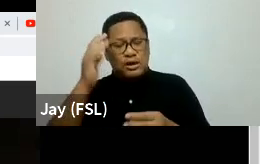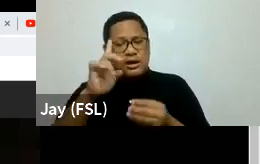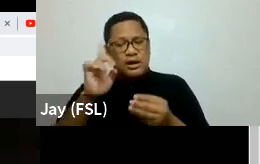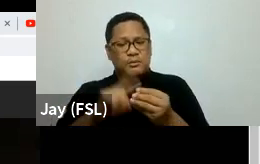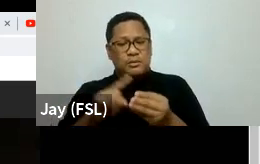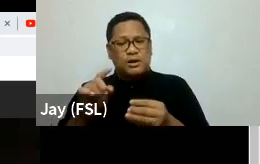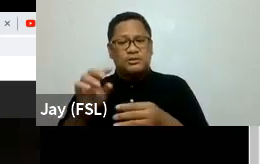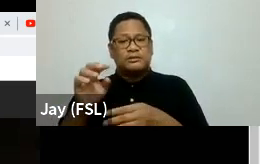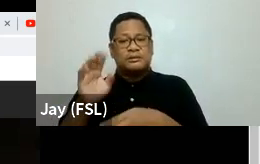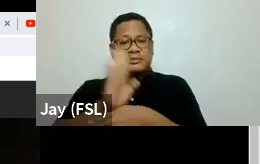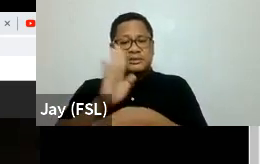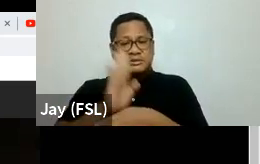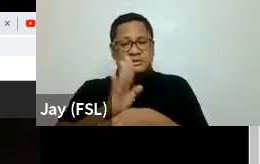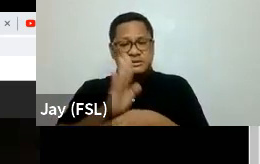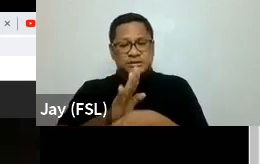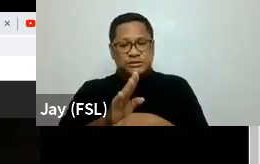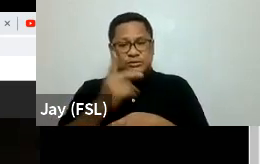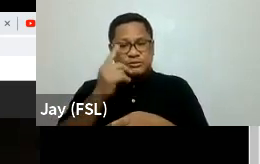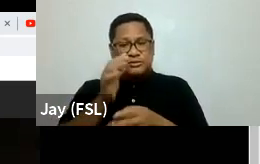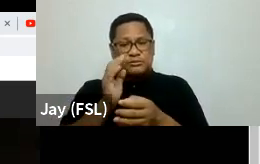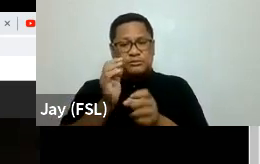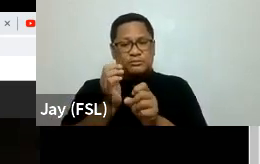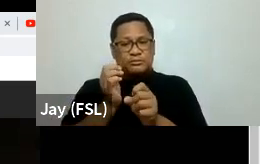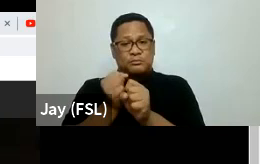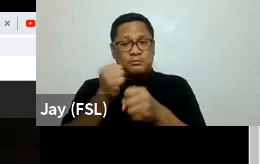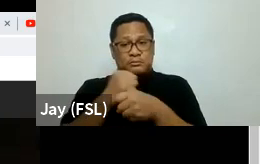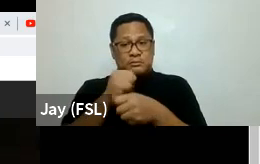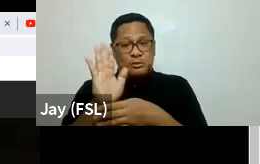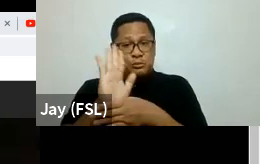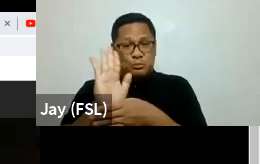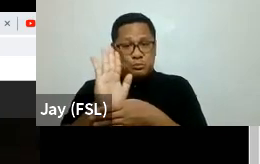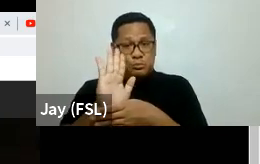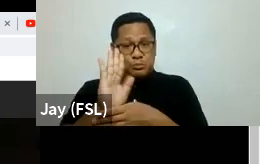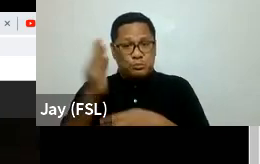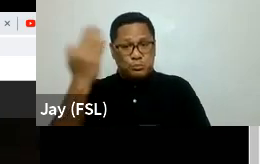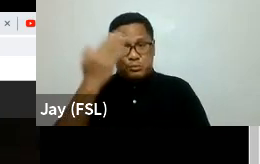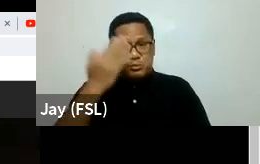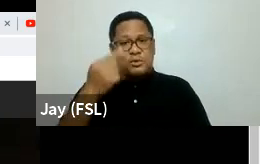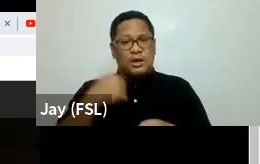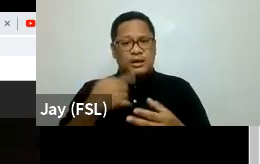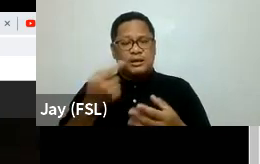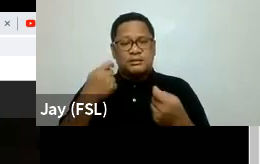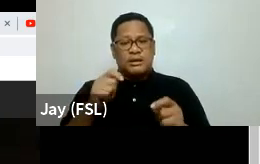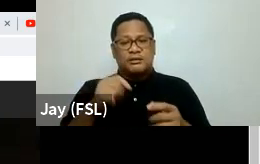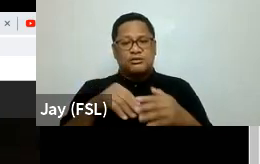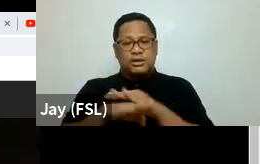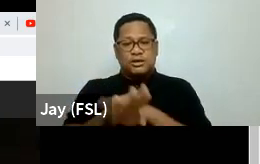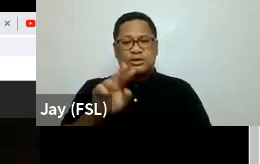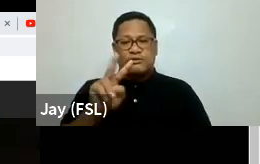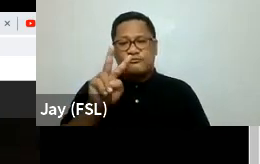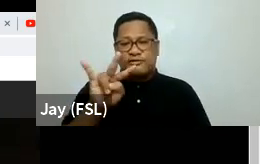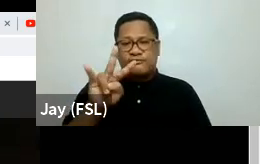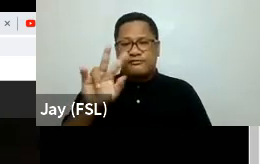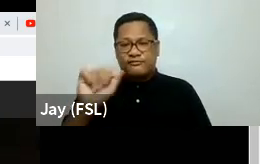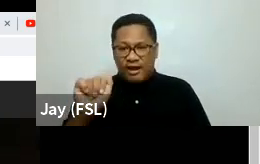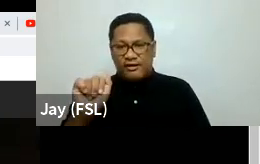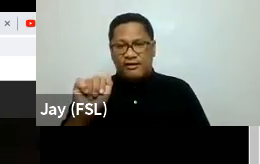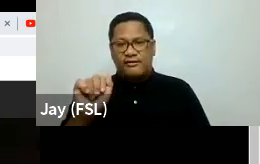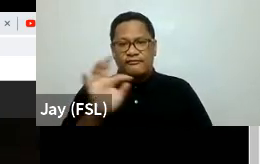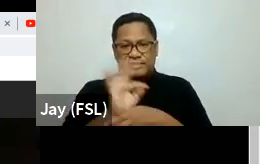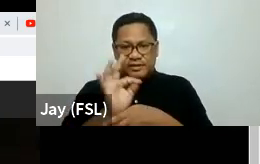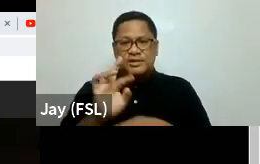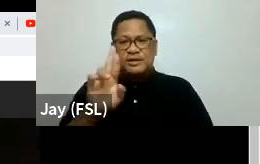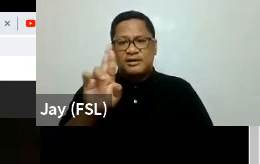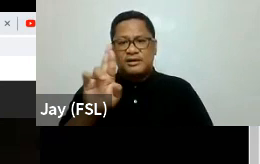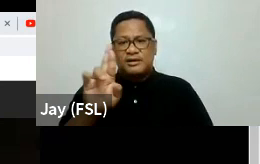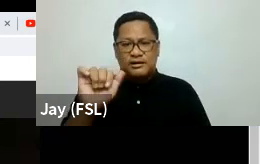I want to know the business of movie making. So I tried Viva Films, Regal Films,